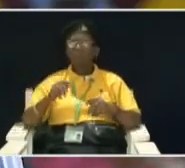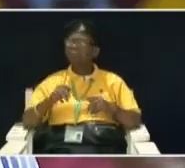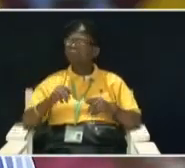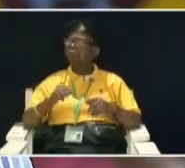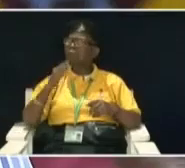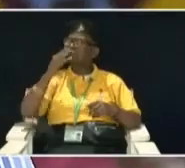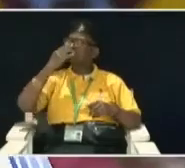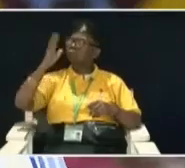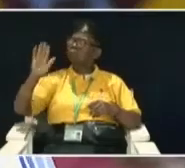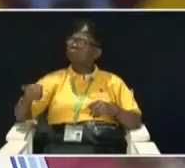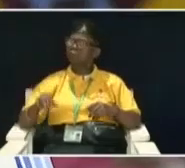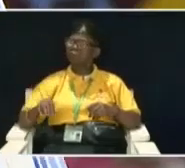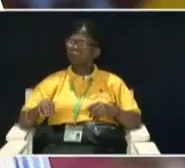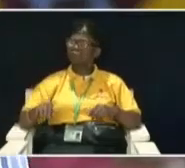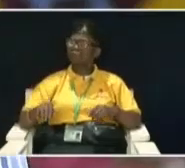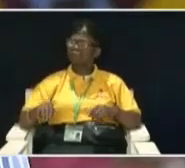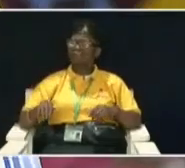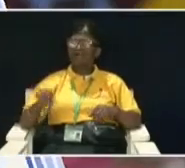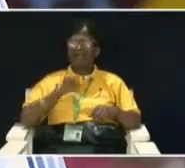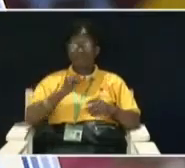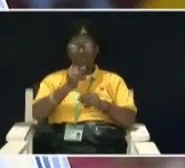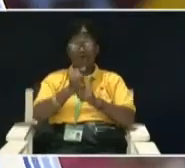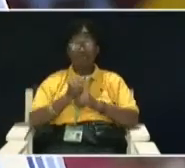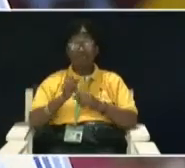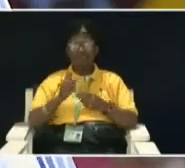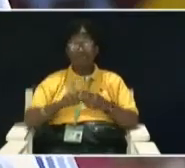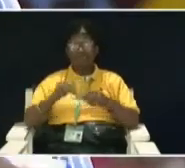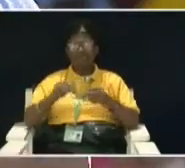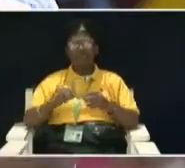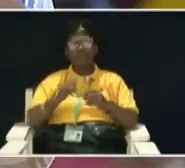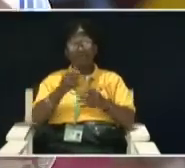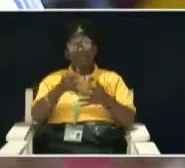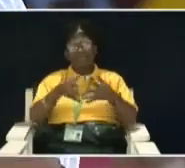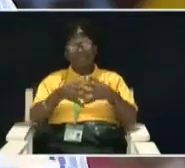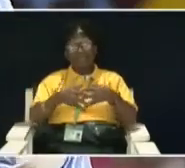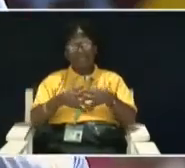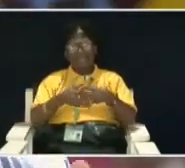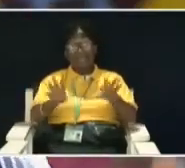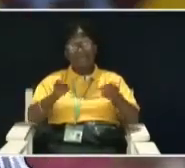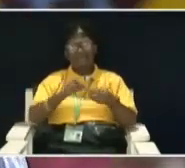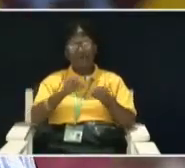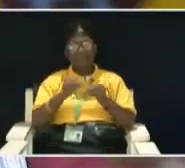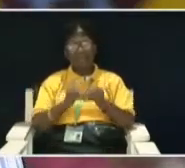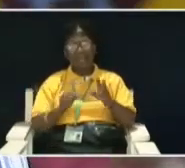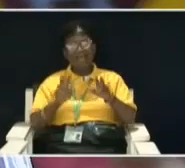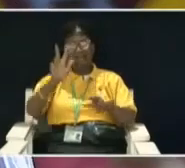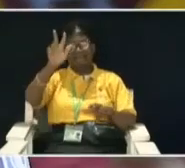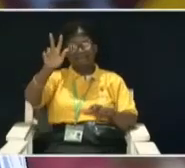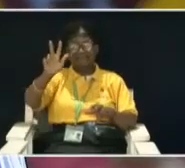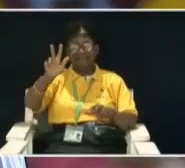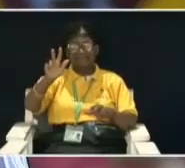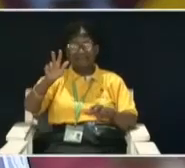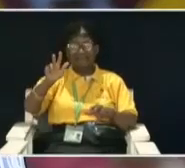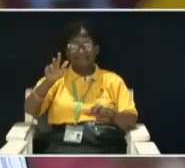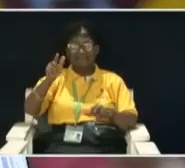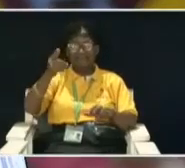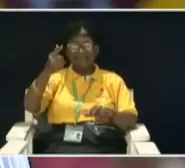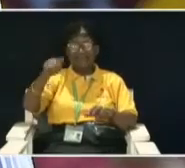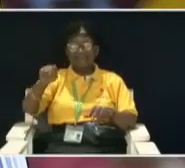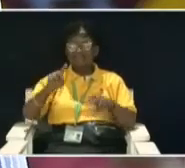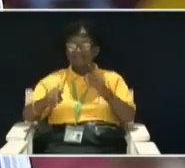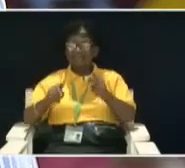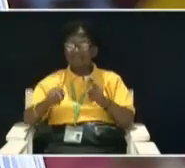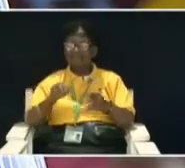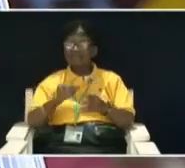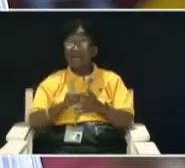Then I got to gate number three. And the people at gate number three can see me going through what I went through in